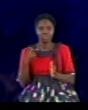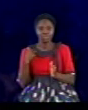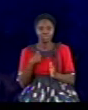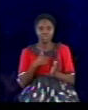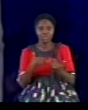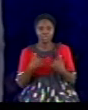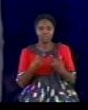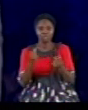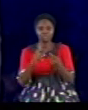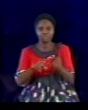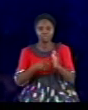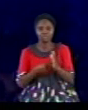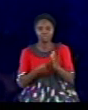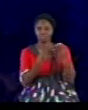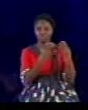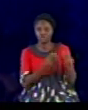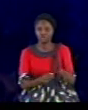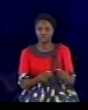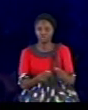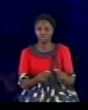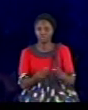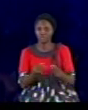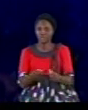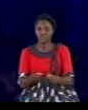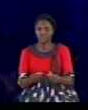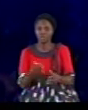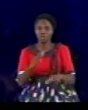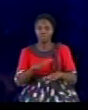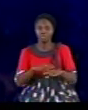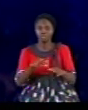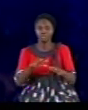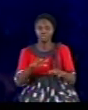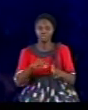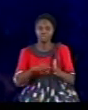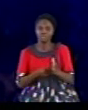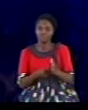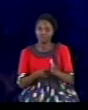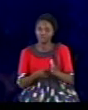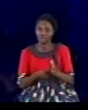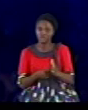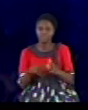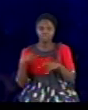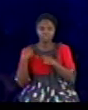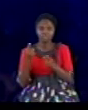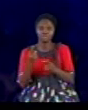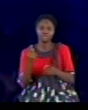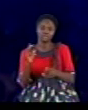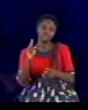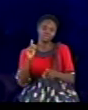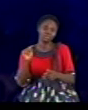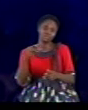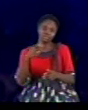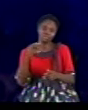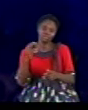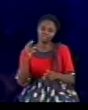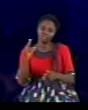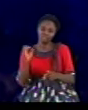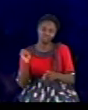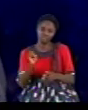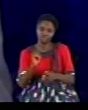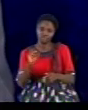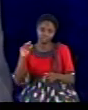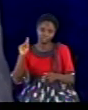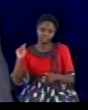this third day of the supernatural liberation through Christ global crusade. It is